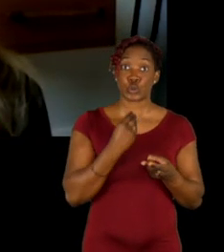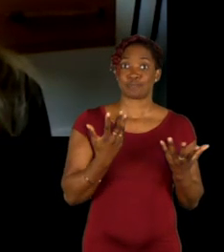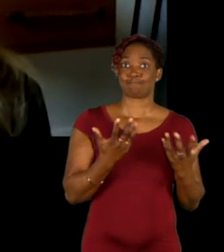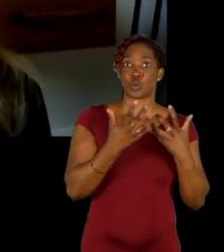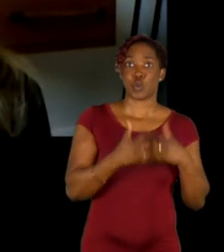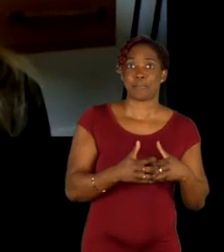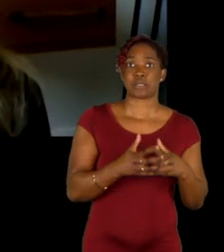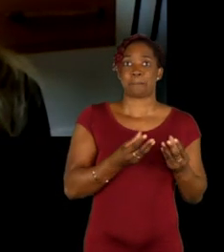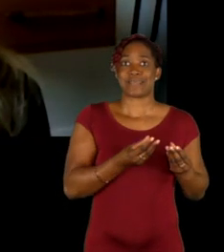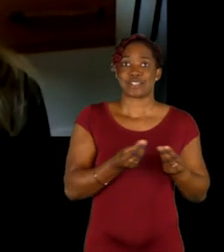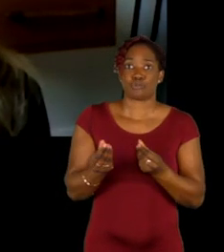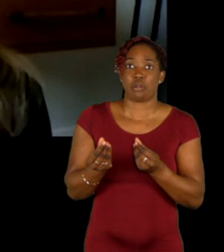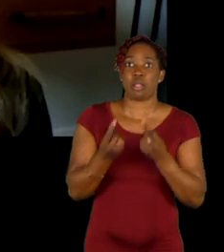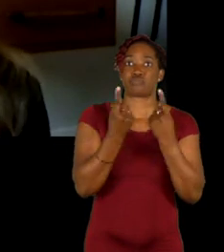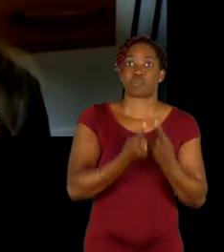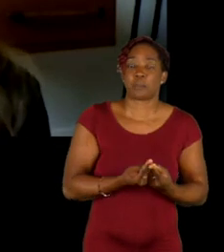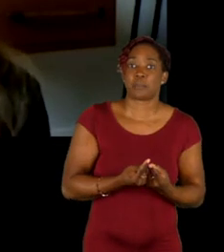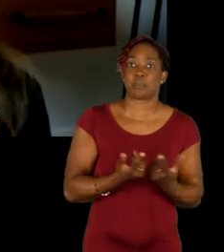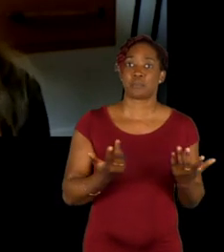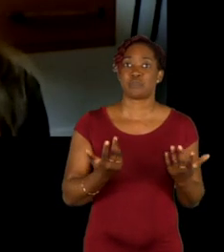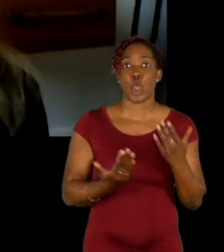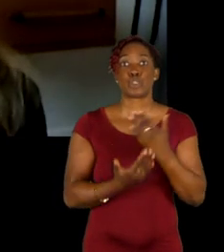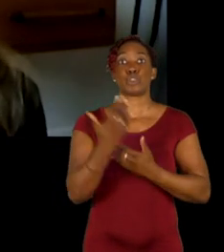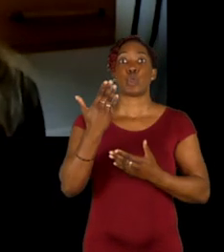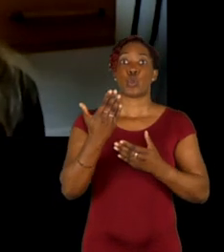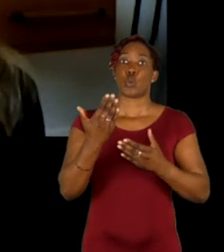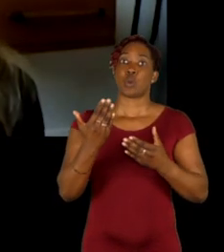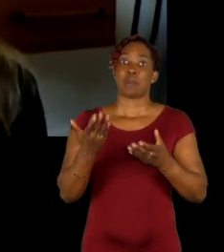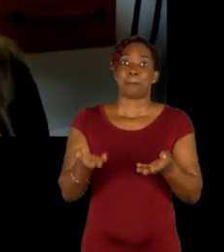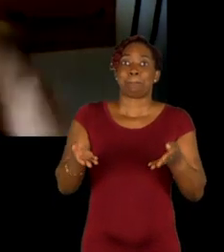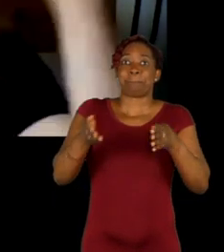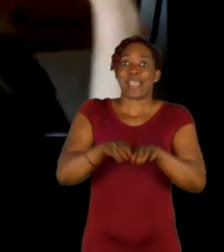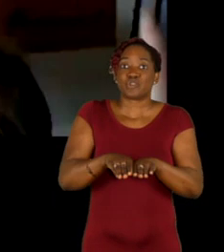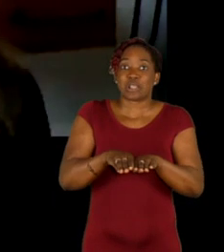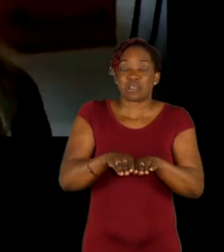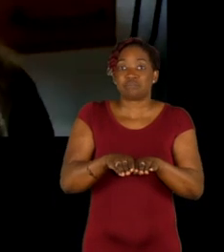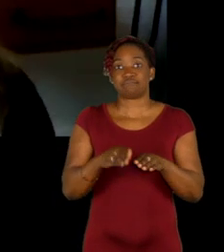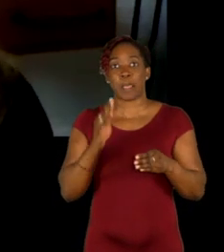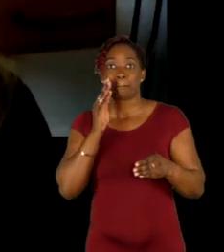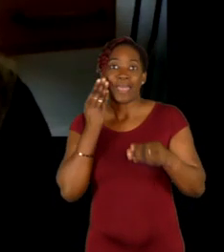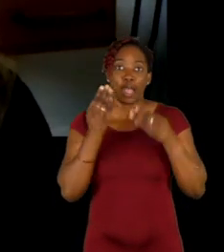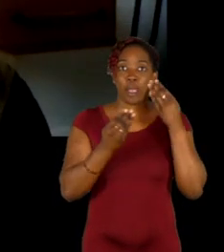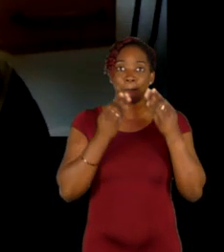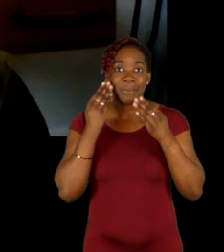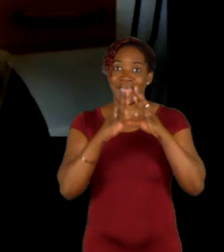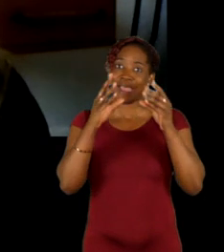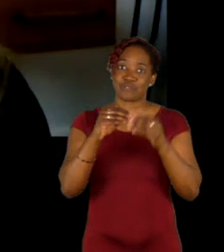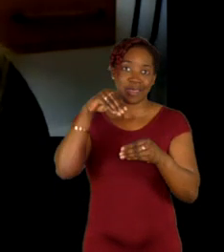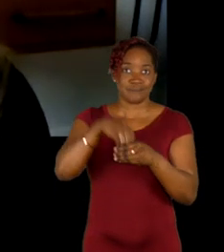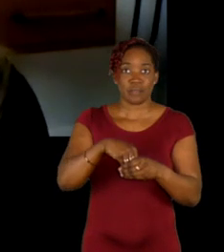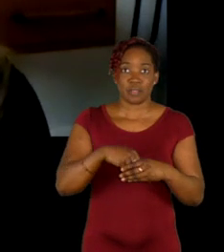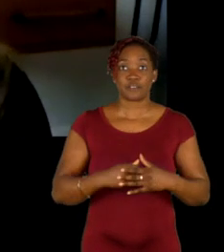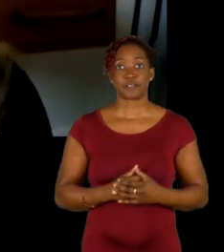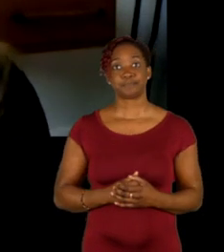equipment, materials, props, food packaging, and makeup and everything else that's involved in